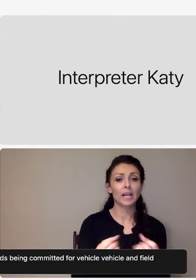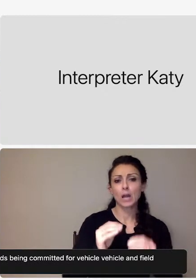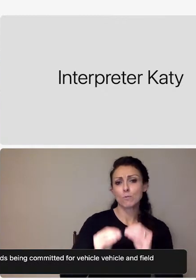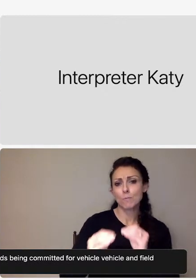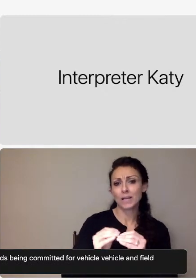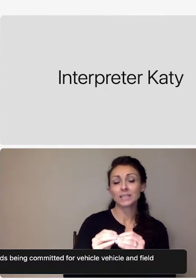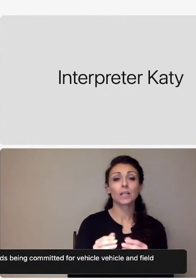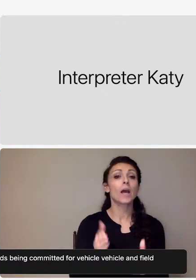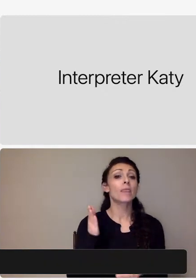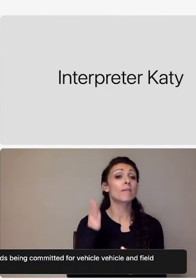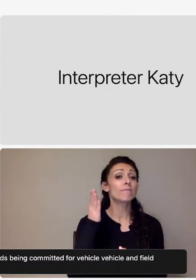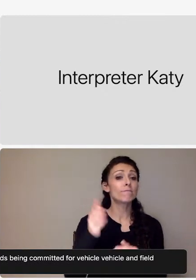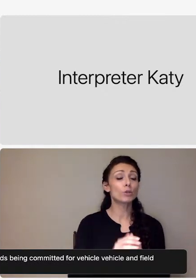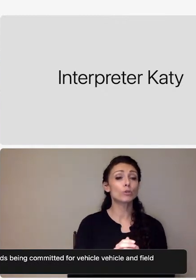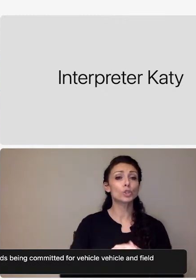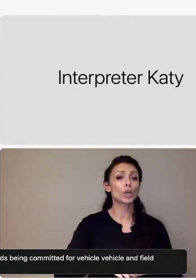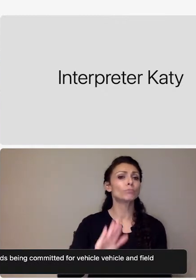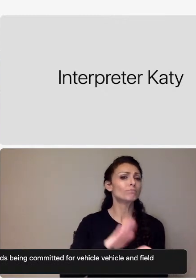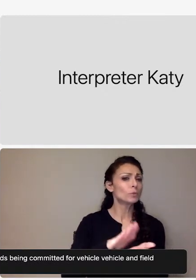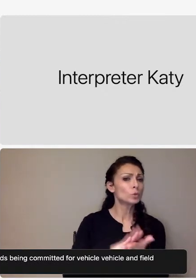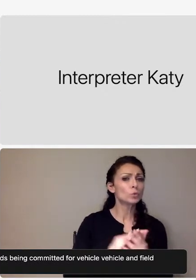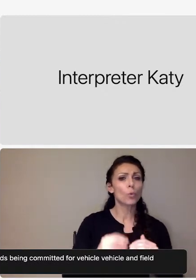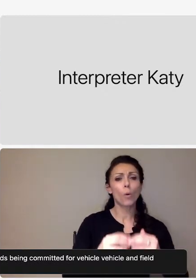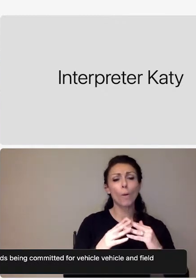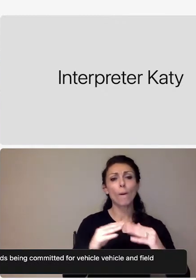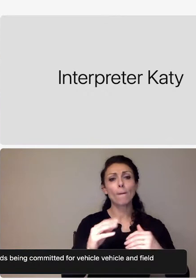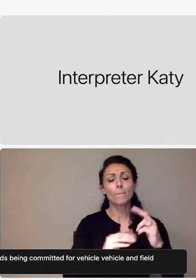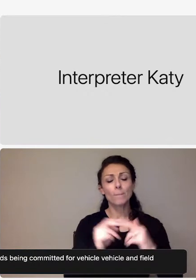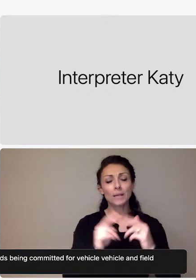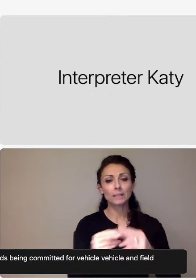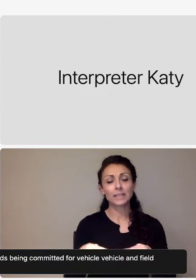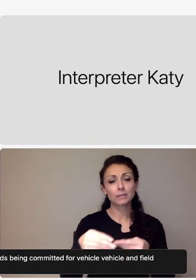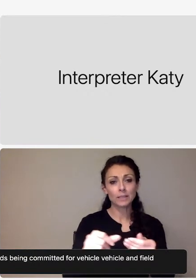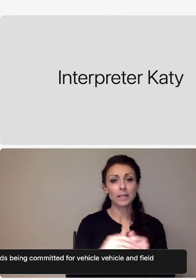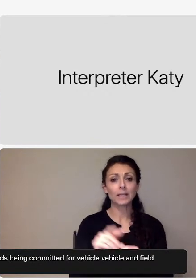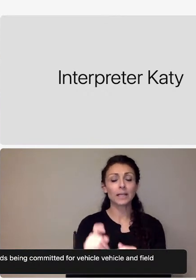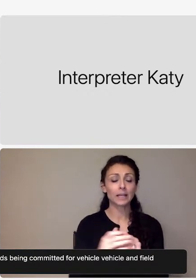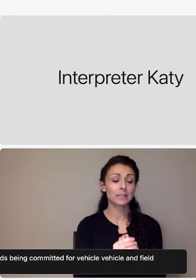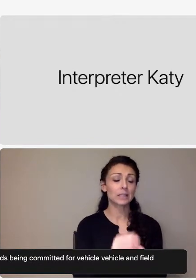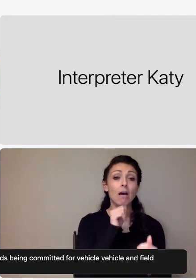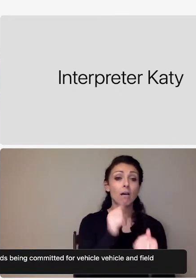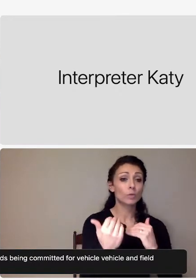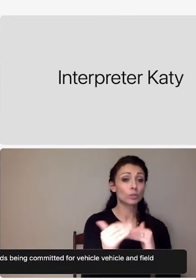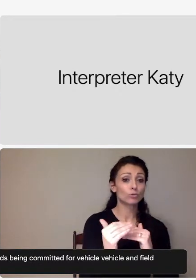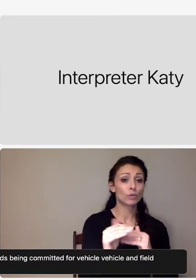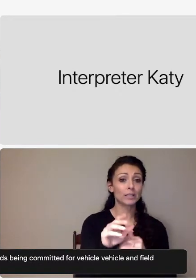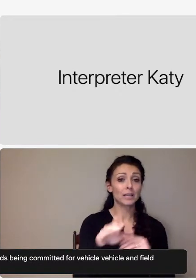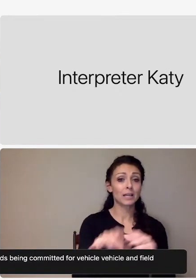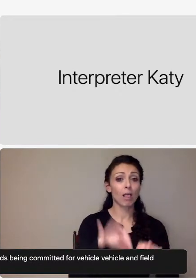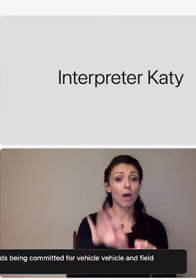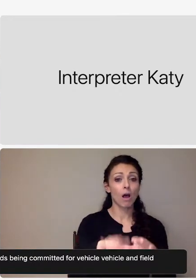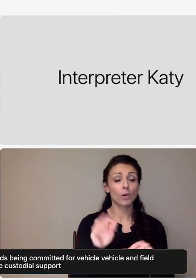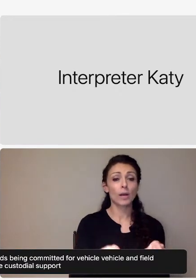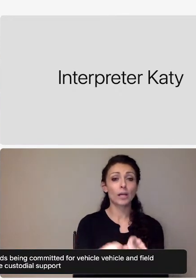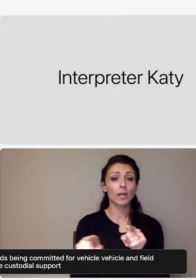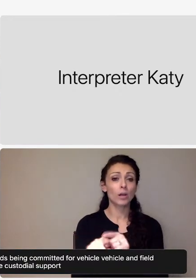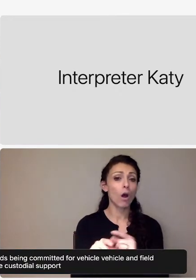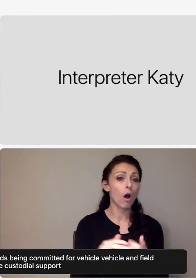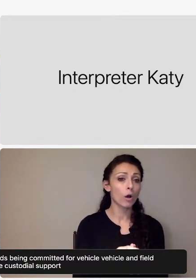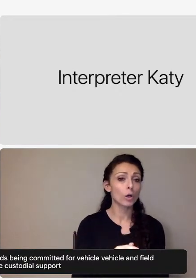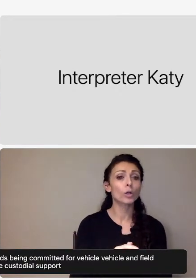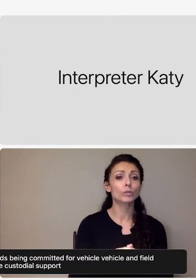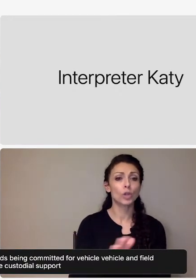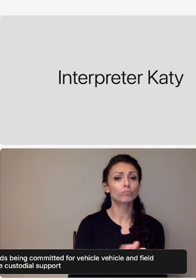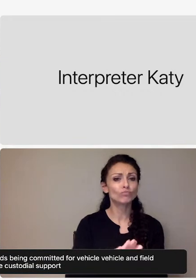needs lcap carryover unrestricted lottery and future custodial support funds are also